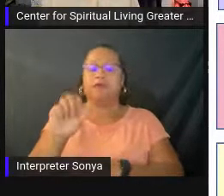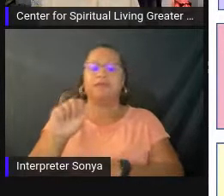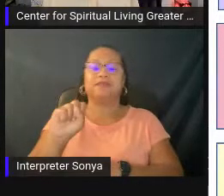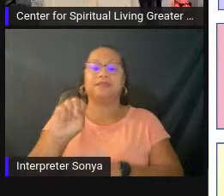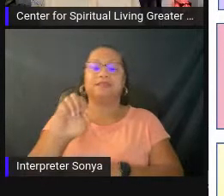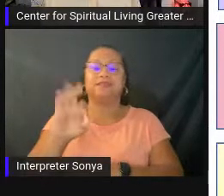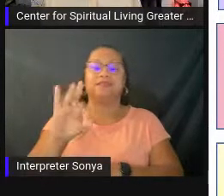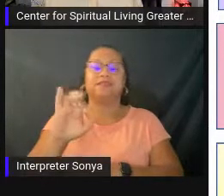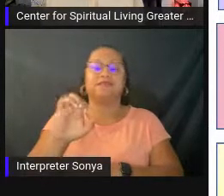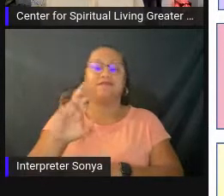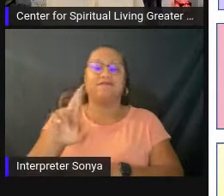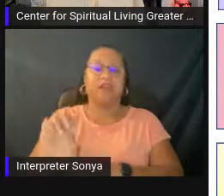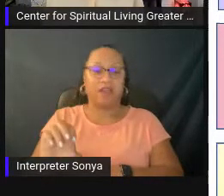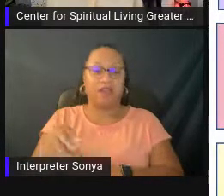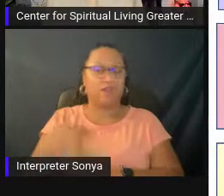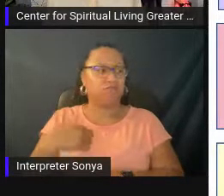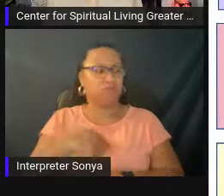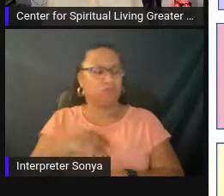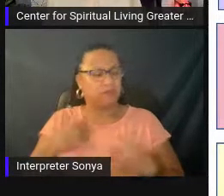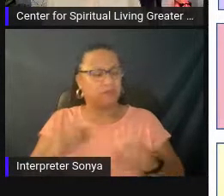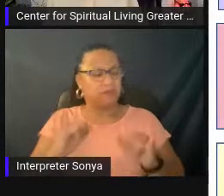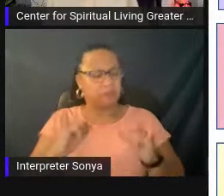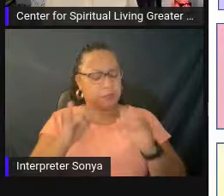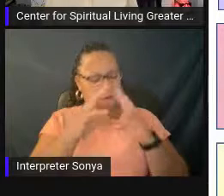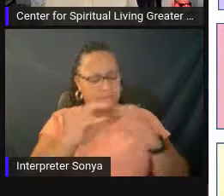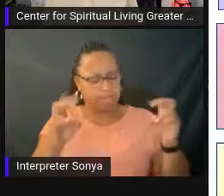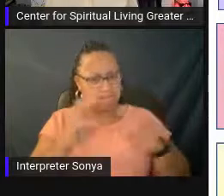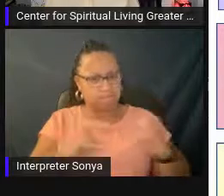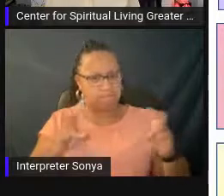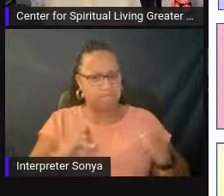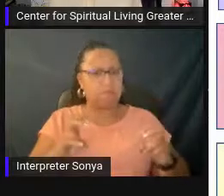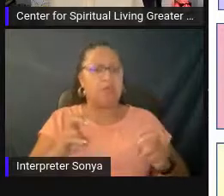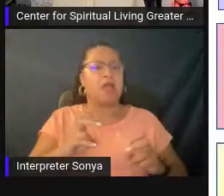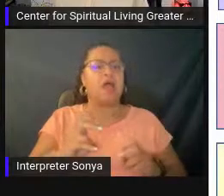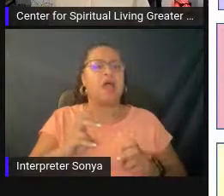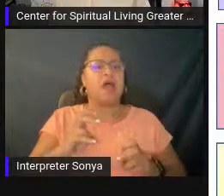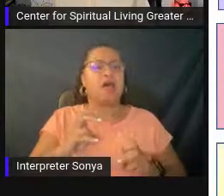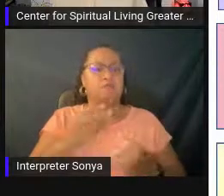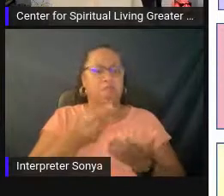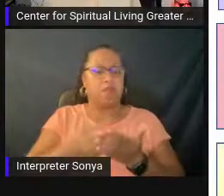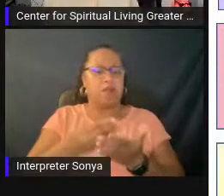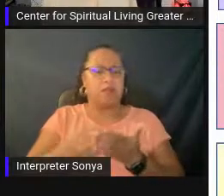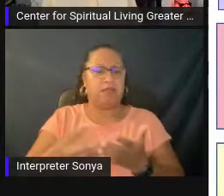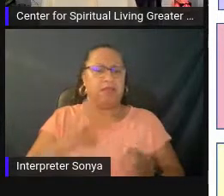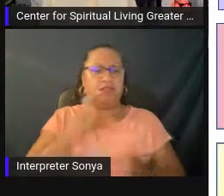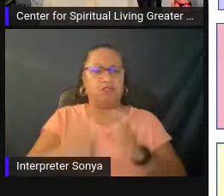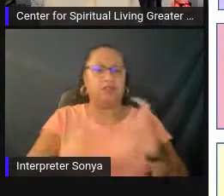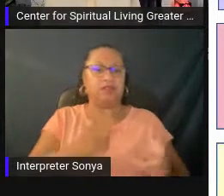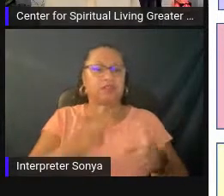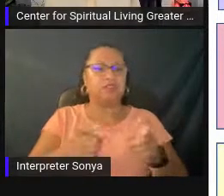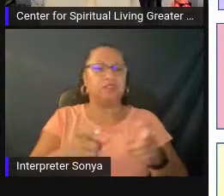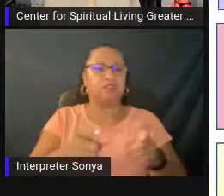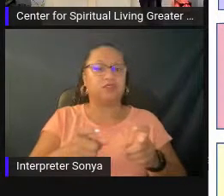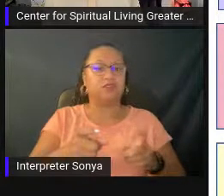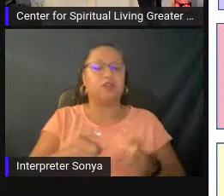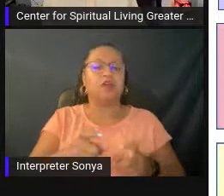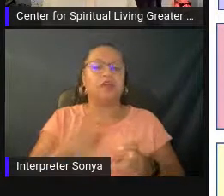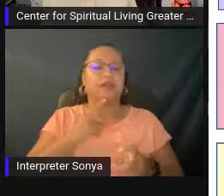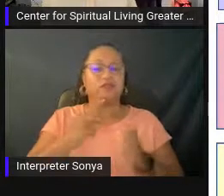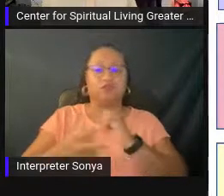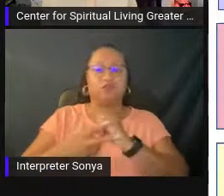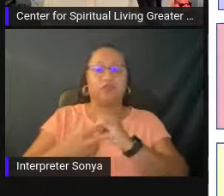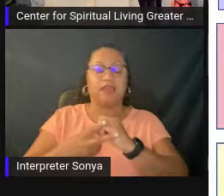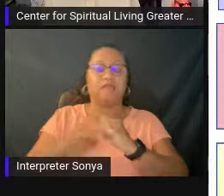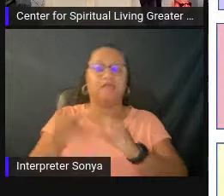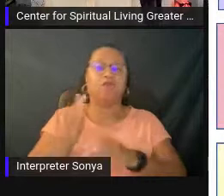accepting monetary donations to offset the cost and to save for future distributions. To